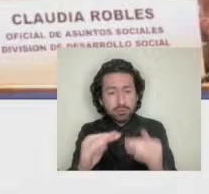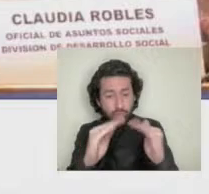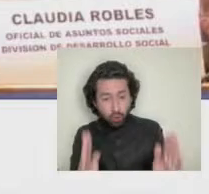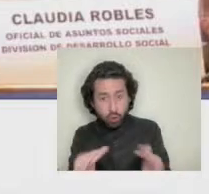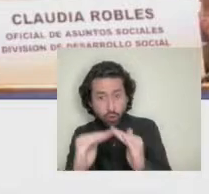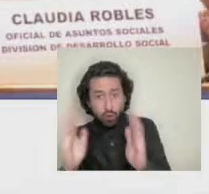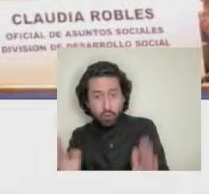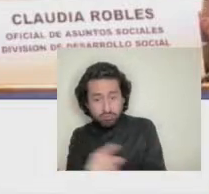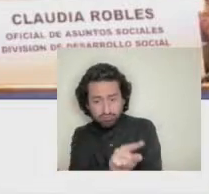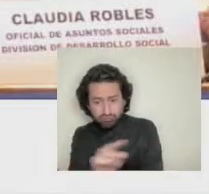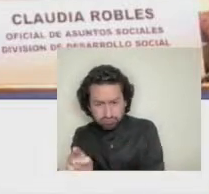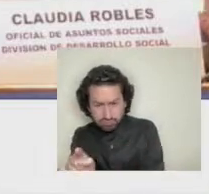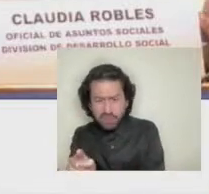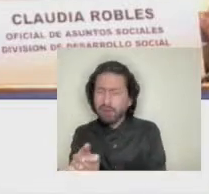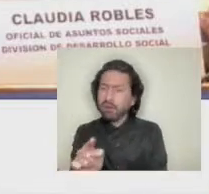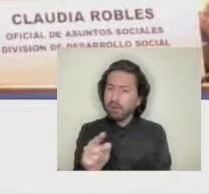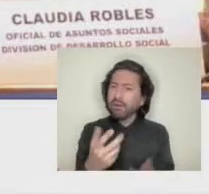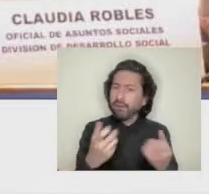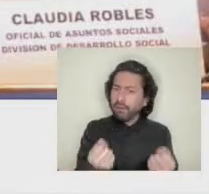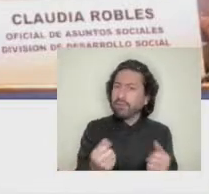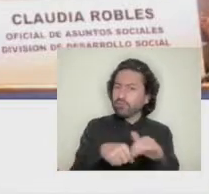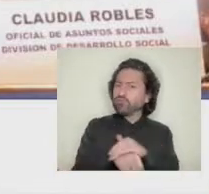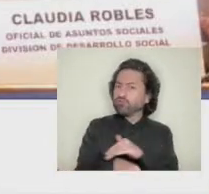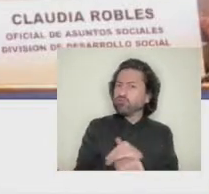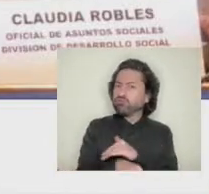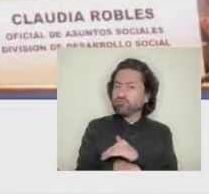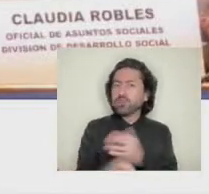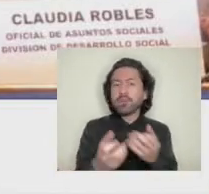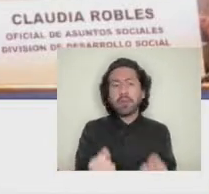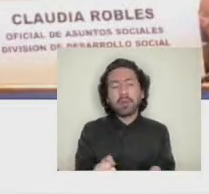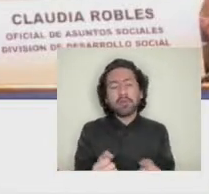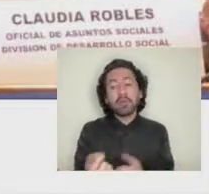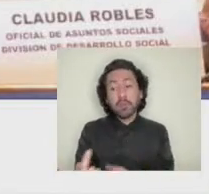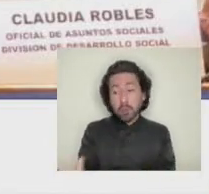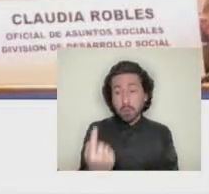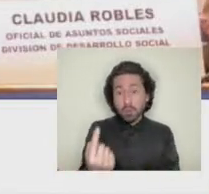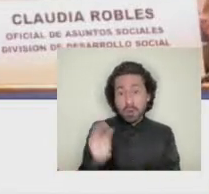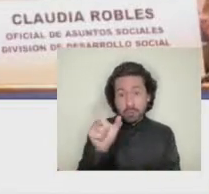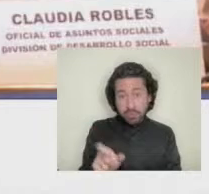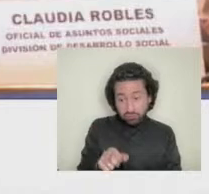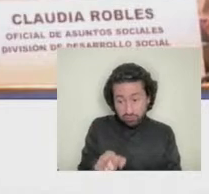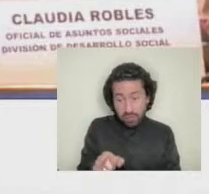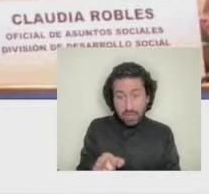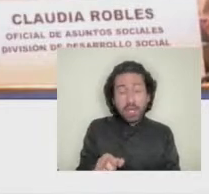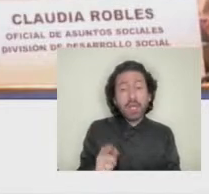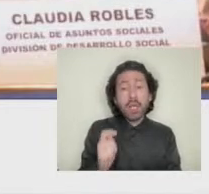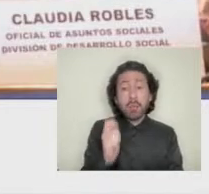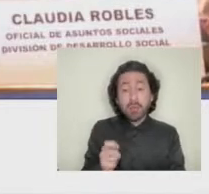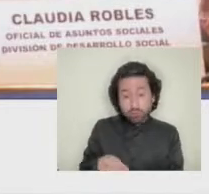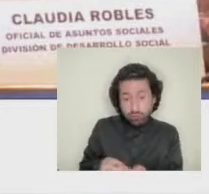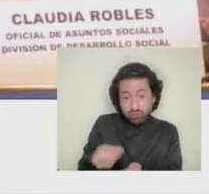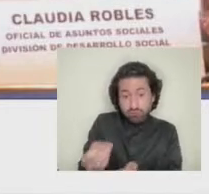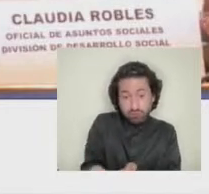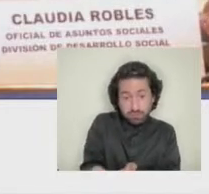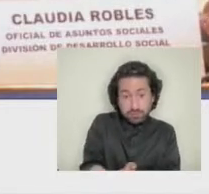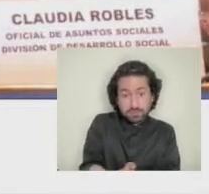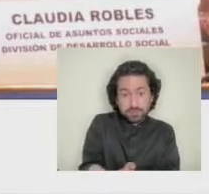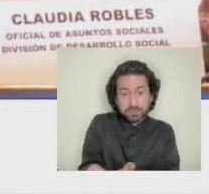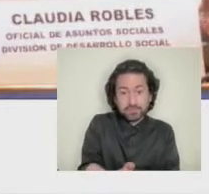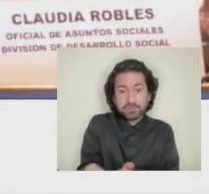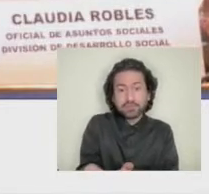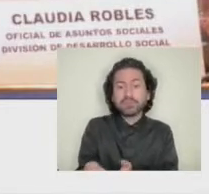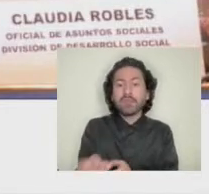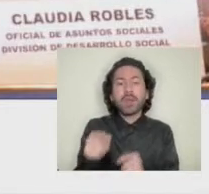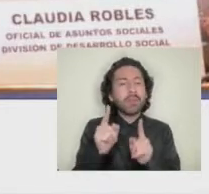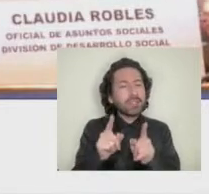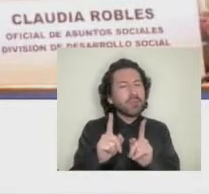about households with children when there is a member of the house